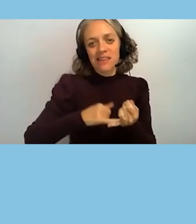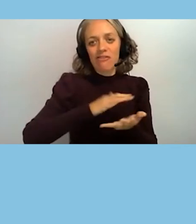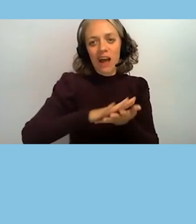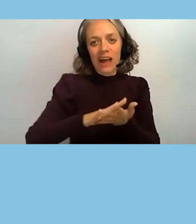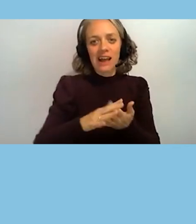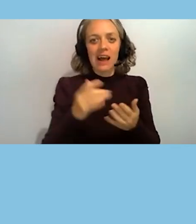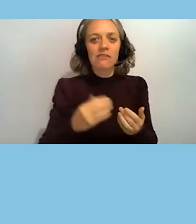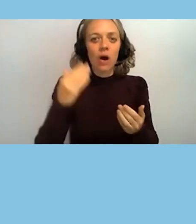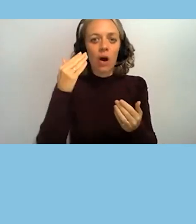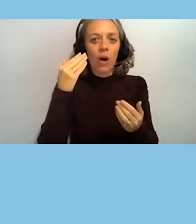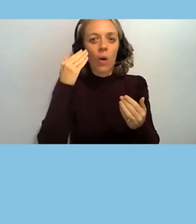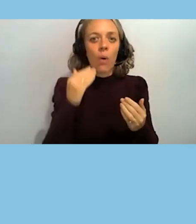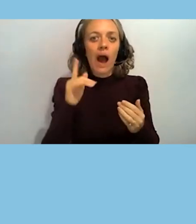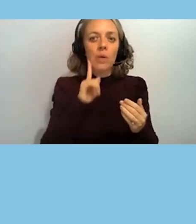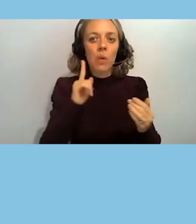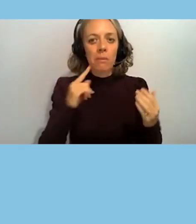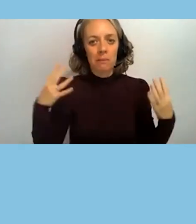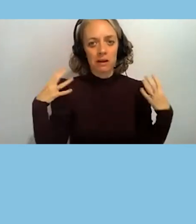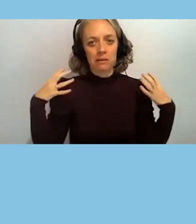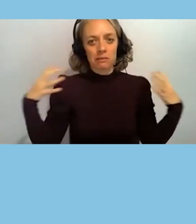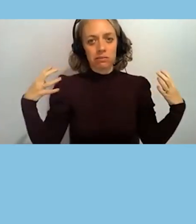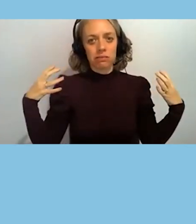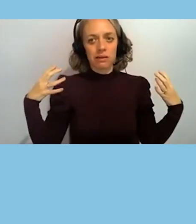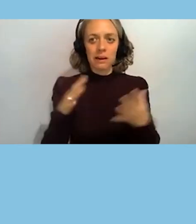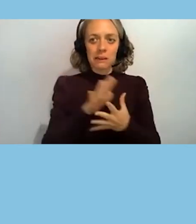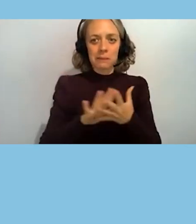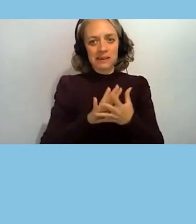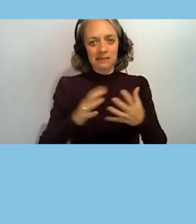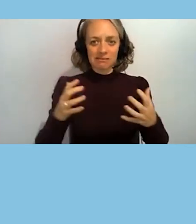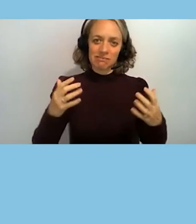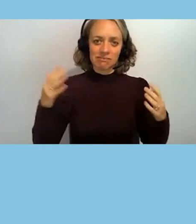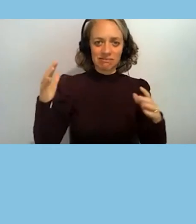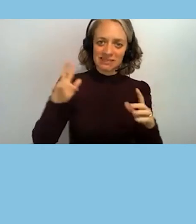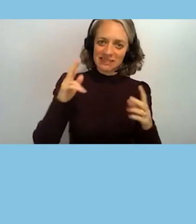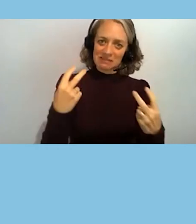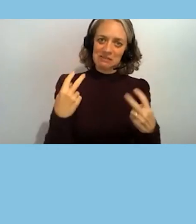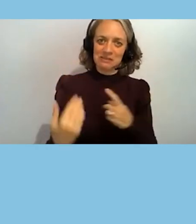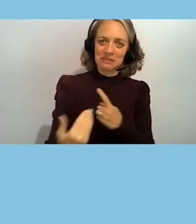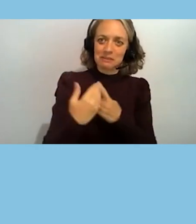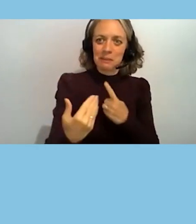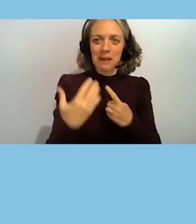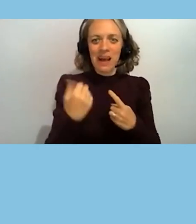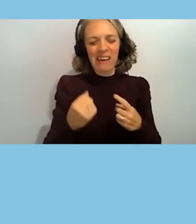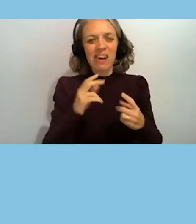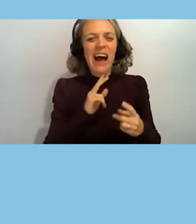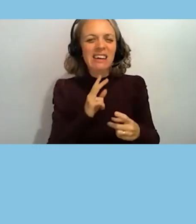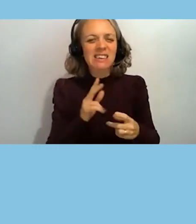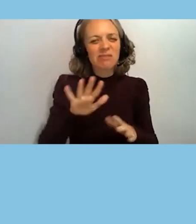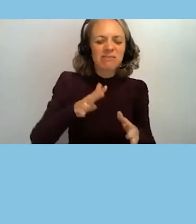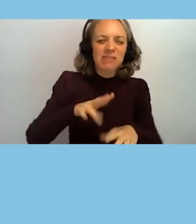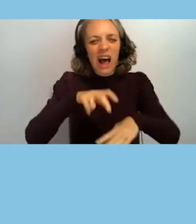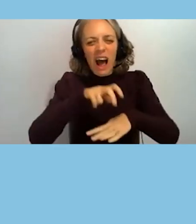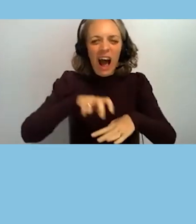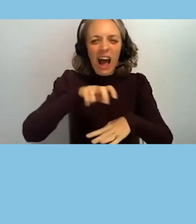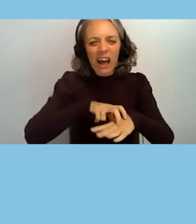shoulder pads, which make for maybe a more recognizable silhouette on screen. I have quite a mixed up kind of Irish accent, a moving